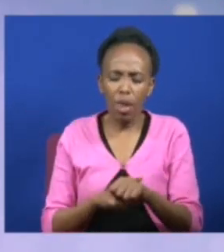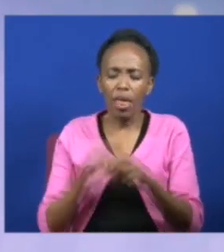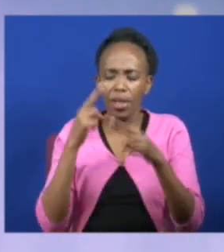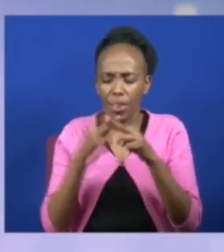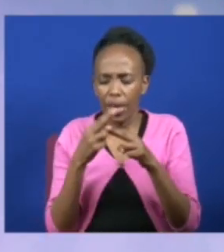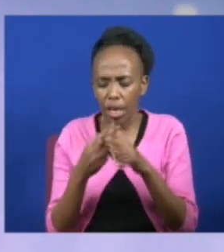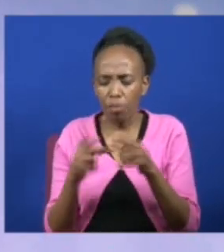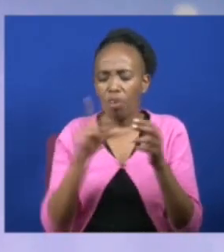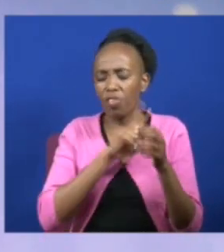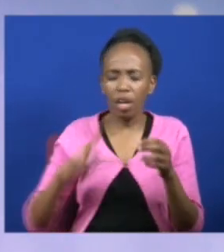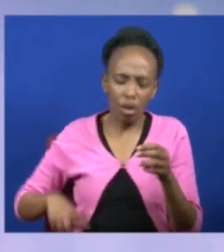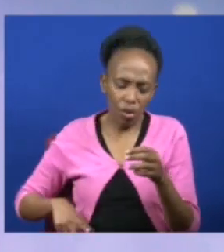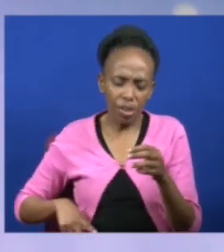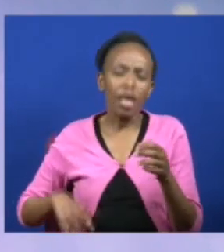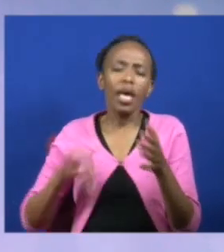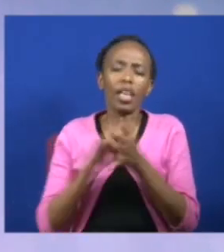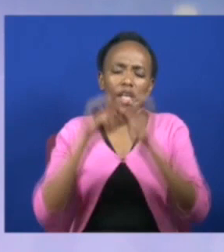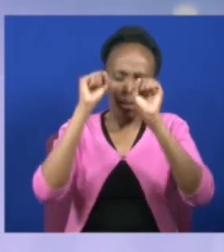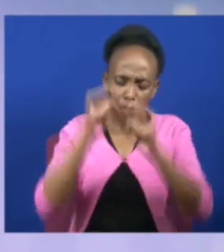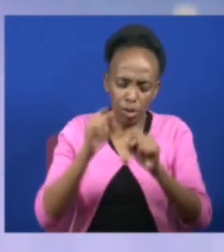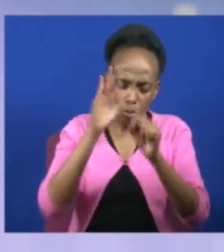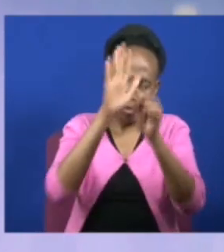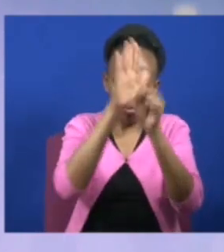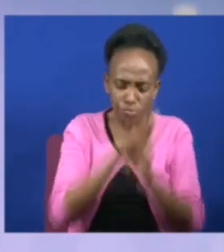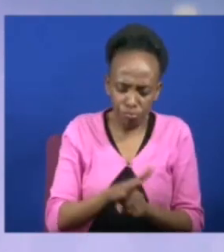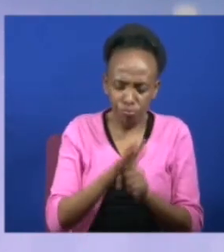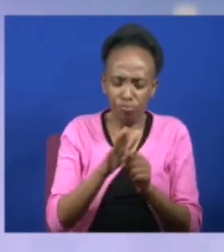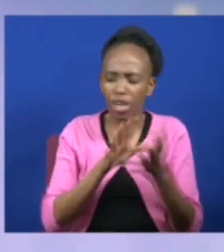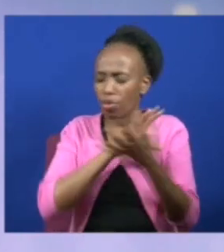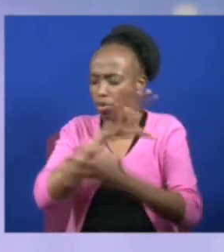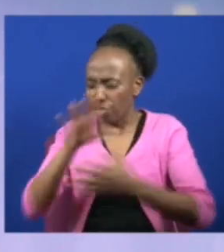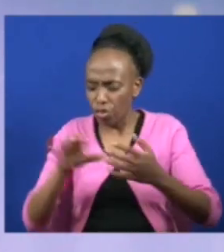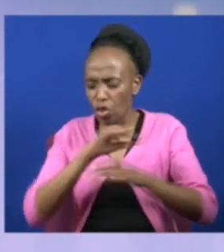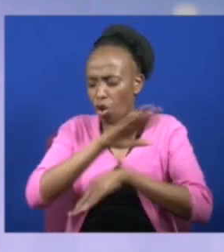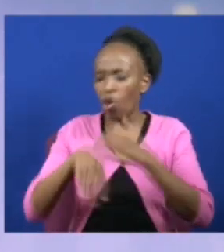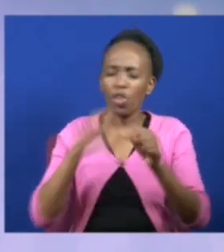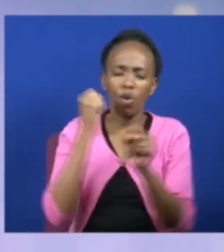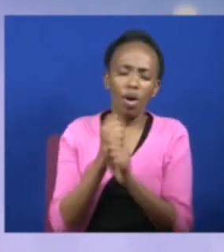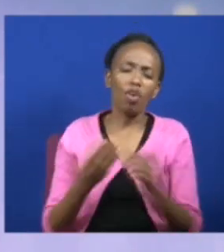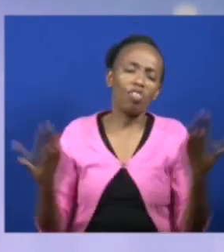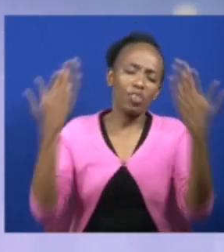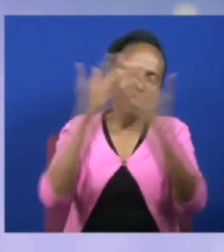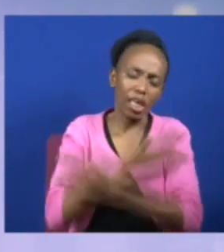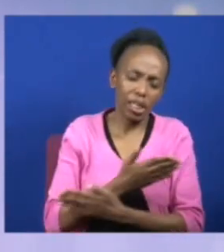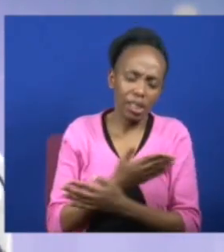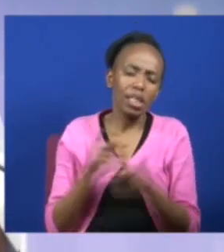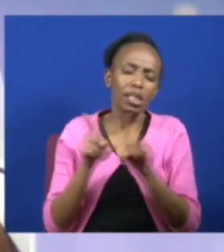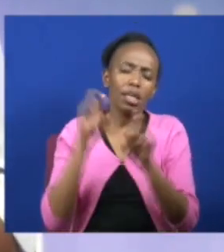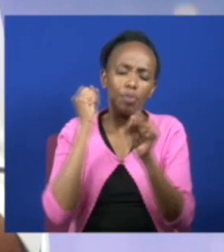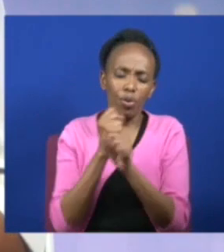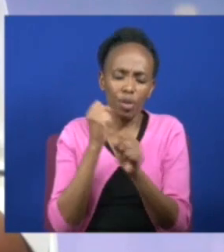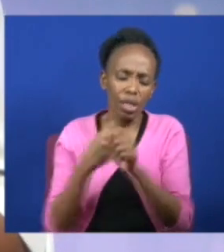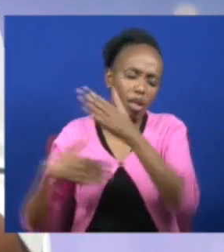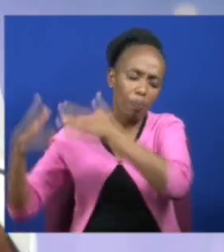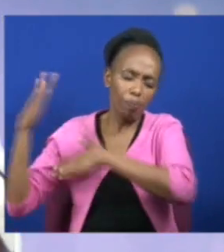in the name of the Lord. And that you will defeat and frustrate every work of darkness. As you did in